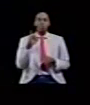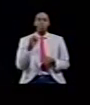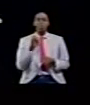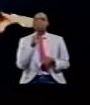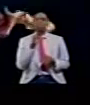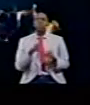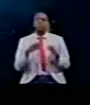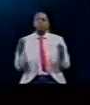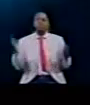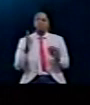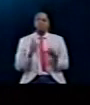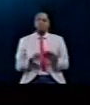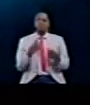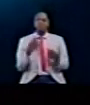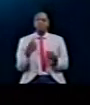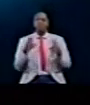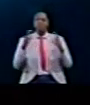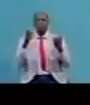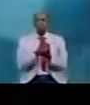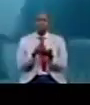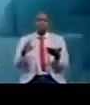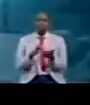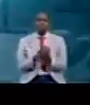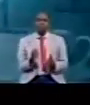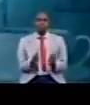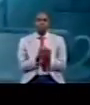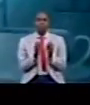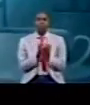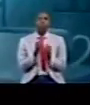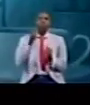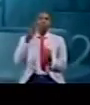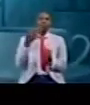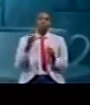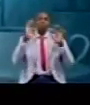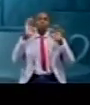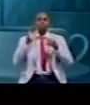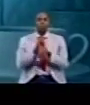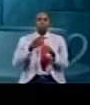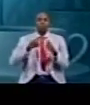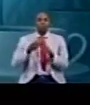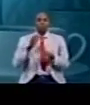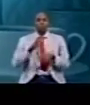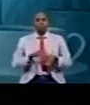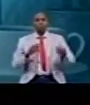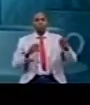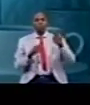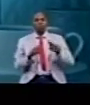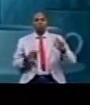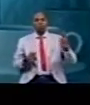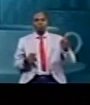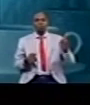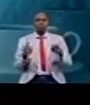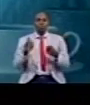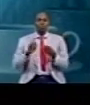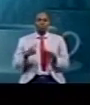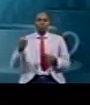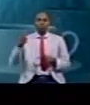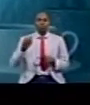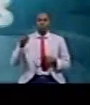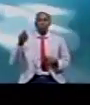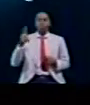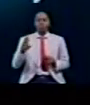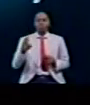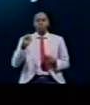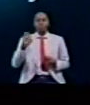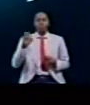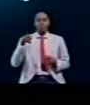none of them is sickly. We exalt your name, O Lord. We worship you, Lord. We adore you, Lord. We say glory, honor, those that thank you, be unto your